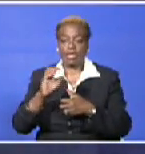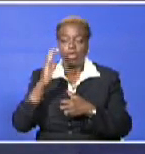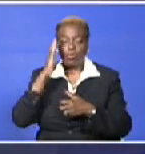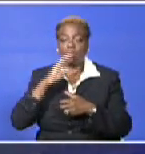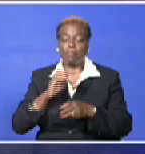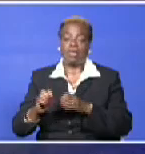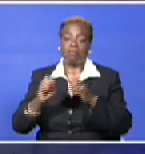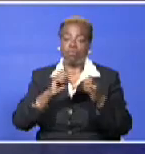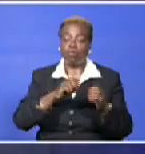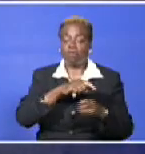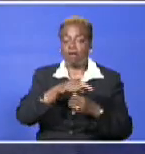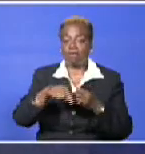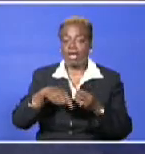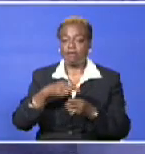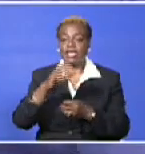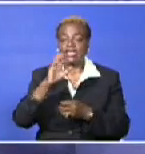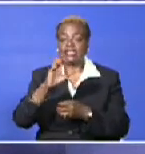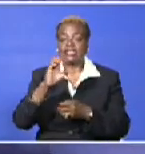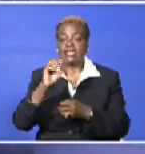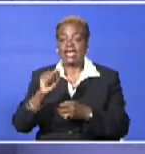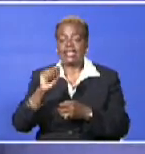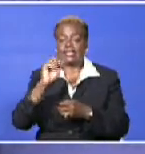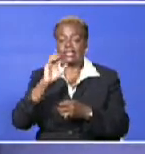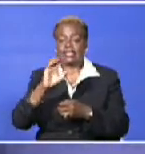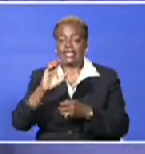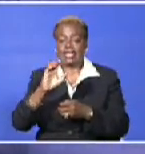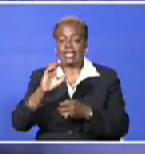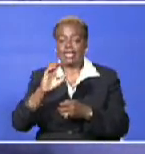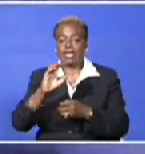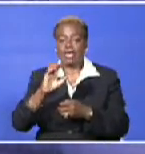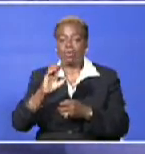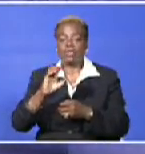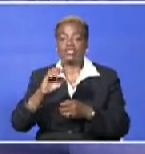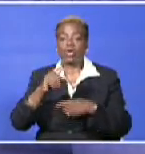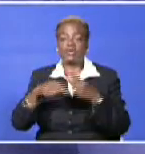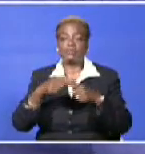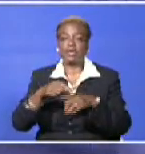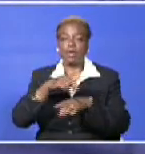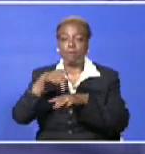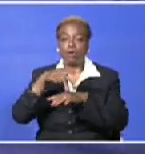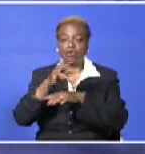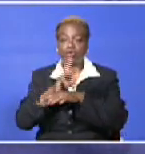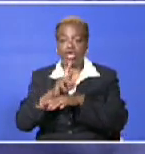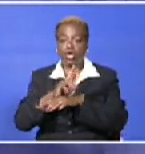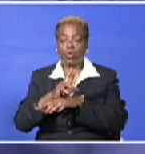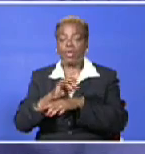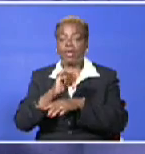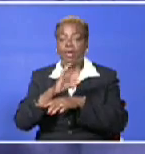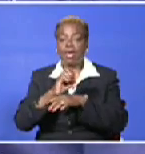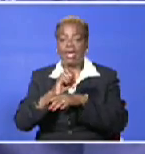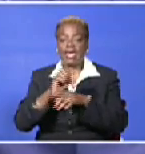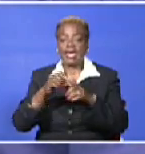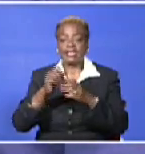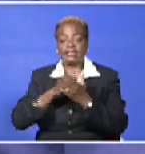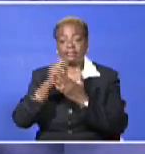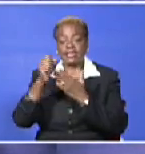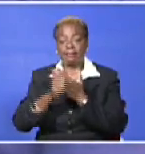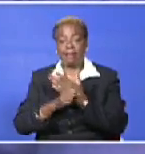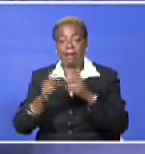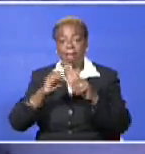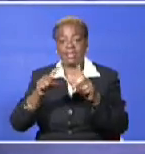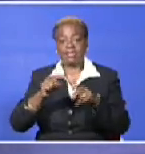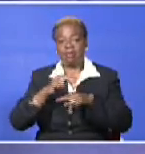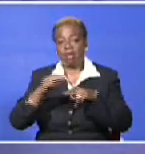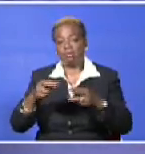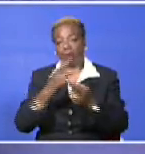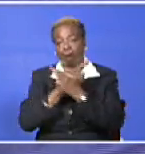definite word to find out what's going to go on. CAC was originally planned to be in Puerto Rico in September, but you know there's a lot of unrest in Puerto Rico at this time, so it